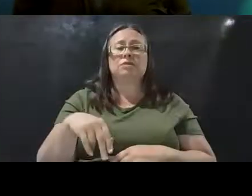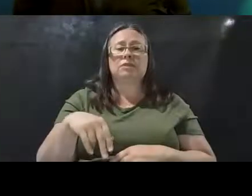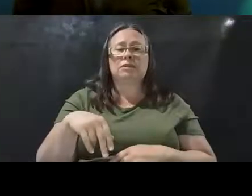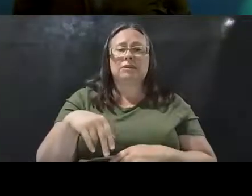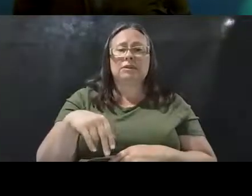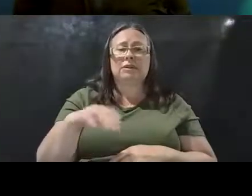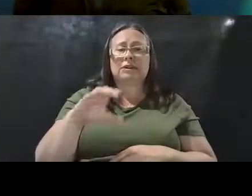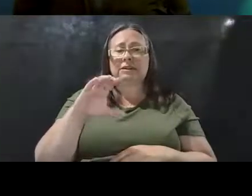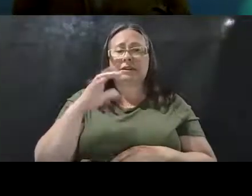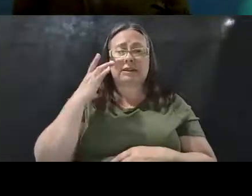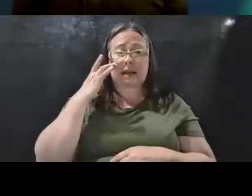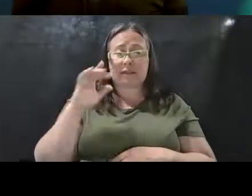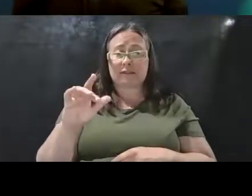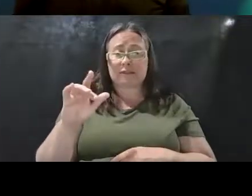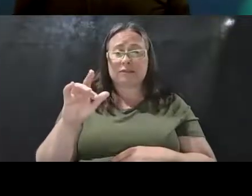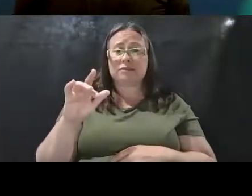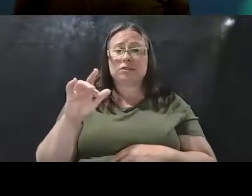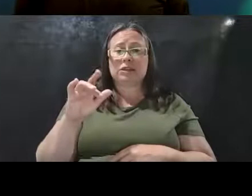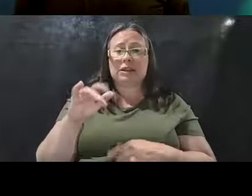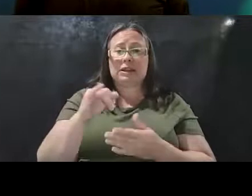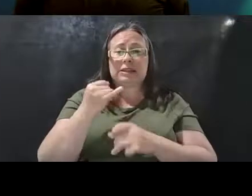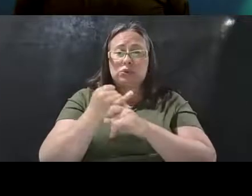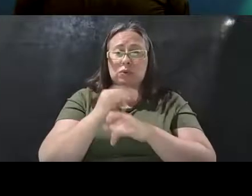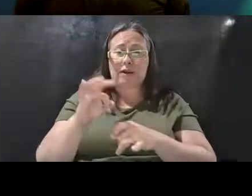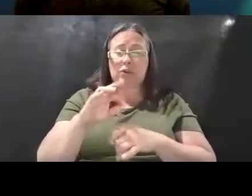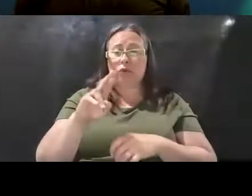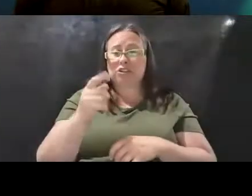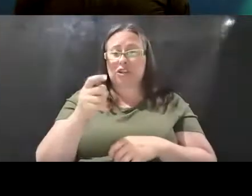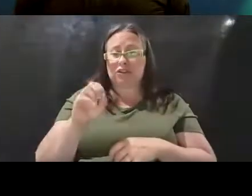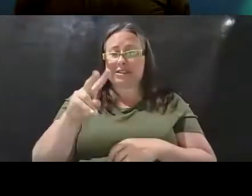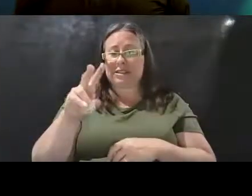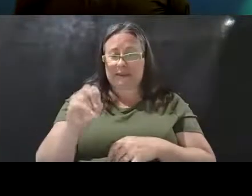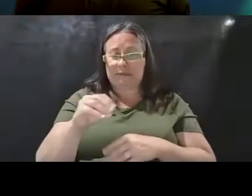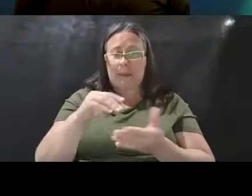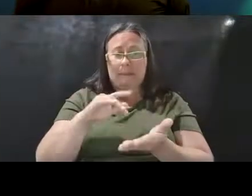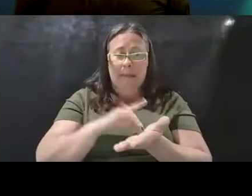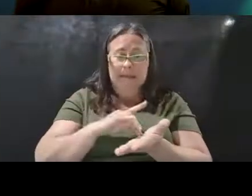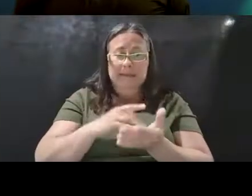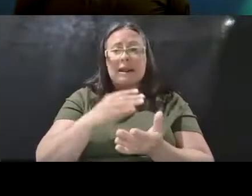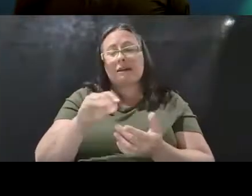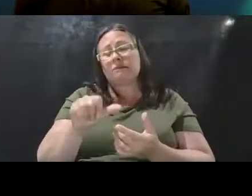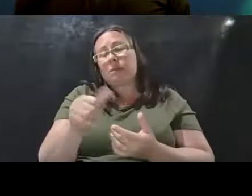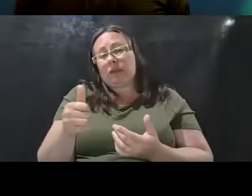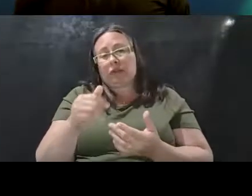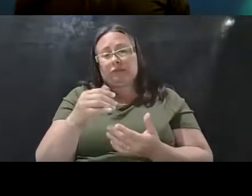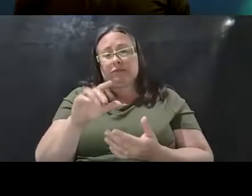from the California Institute of Regenerative Medicine, and then we received funding from other foundations as well.